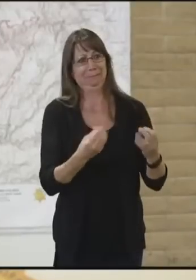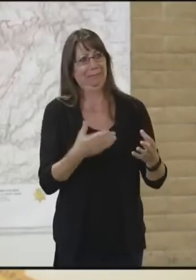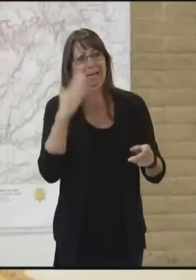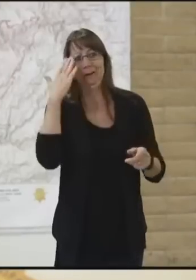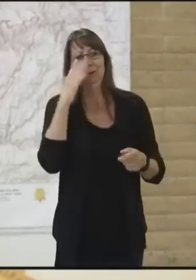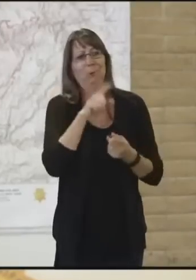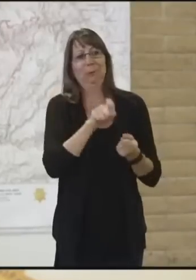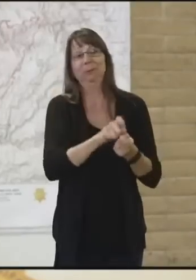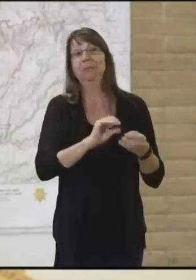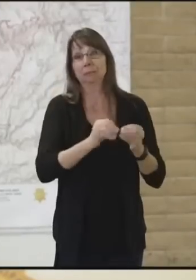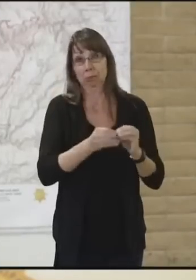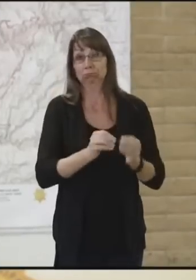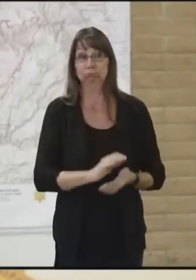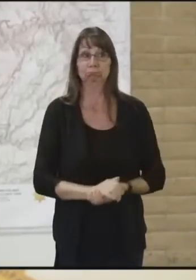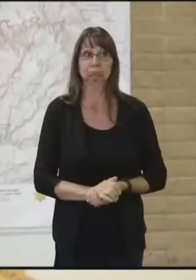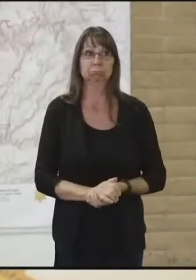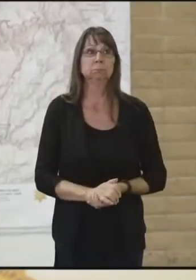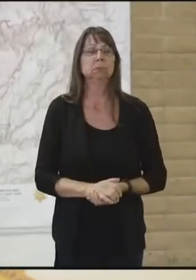Okay?